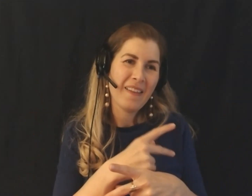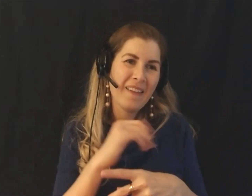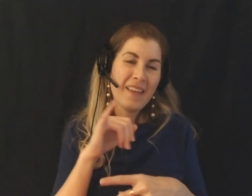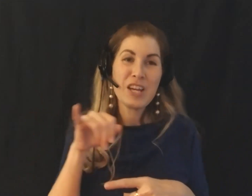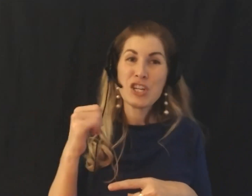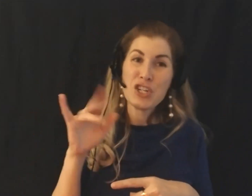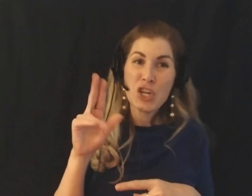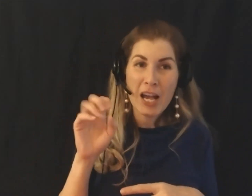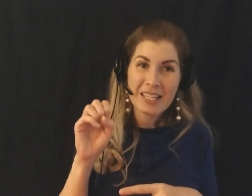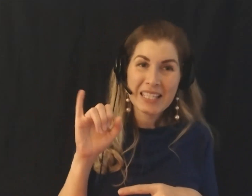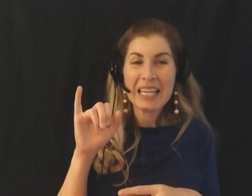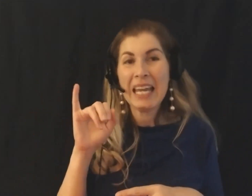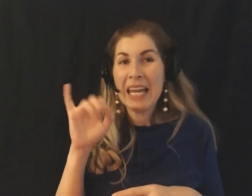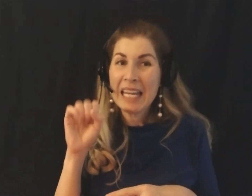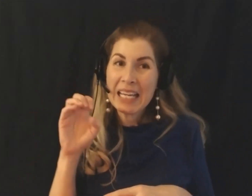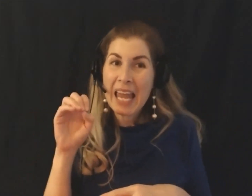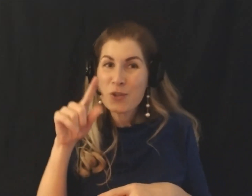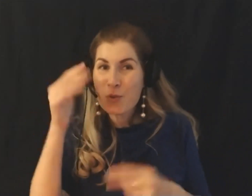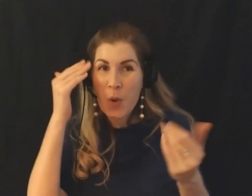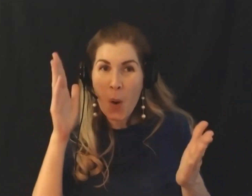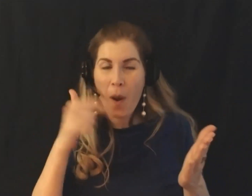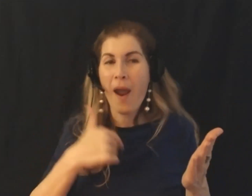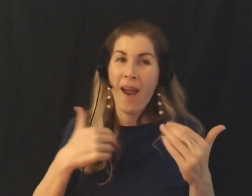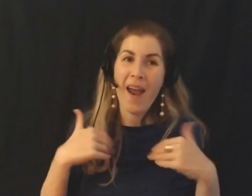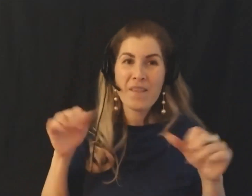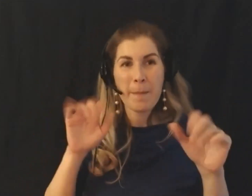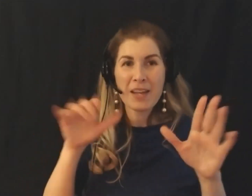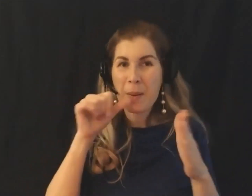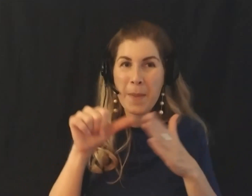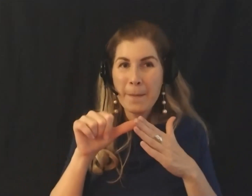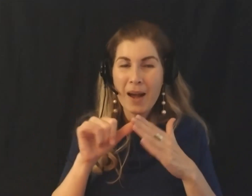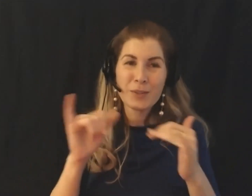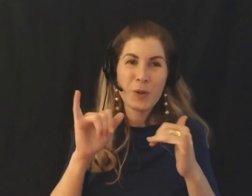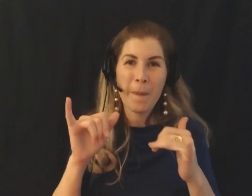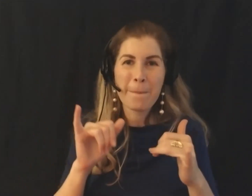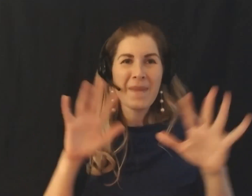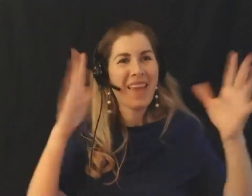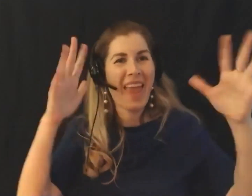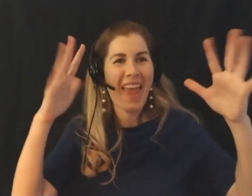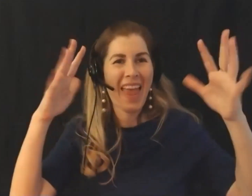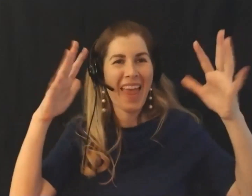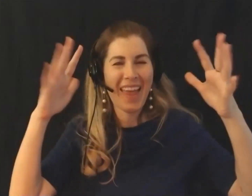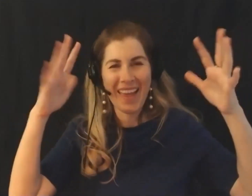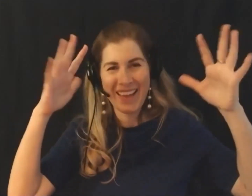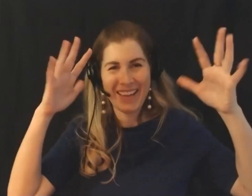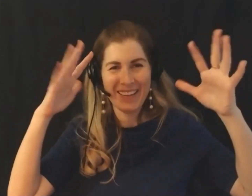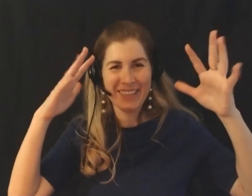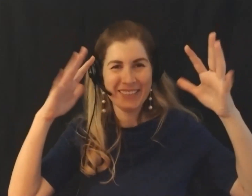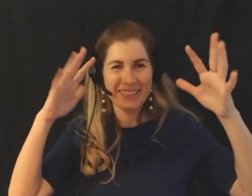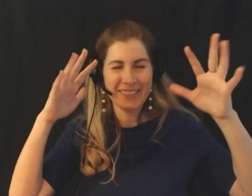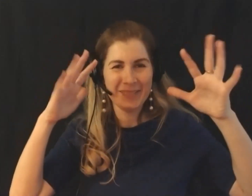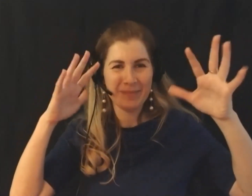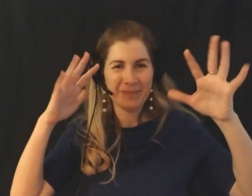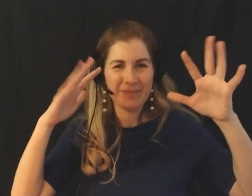Just in case you didn't know, I have a mailbox too. All right, give it up for Sheila.